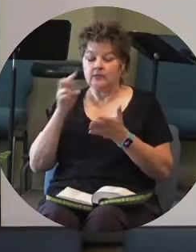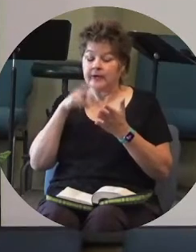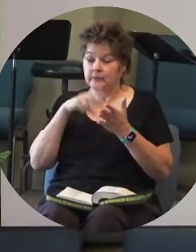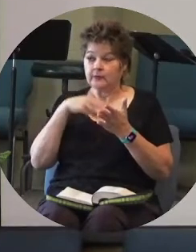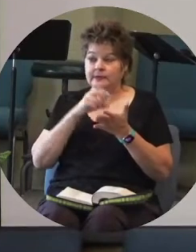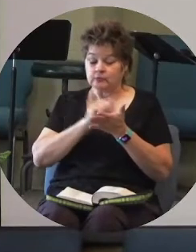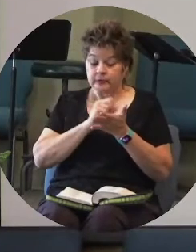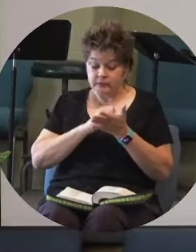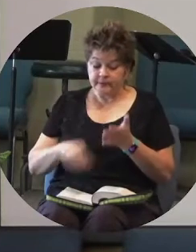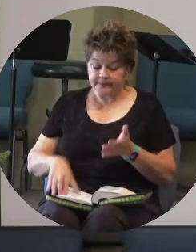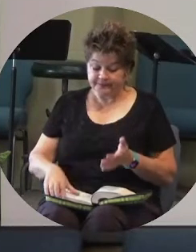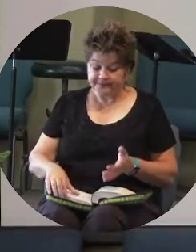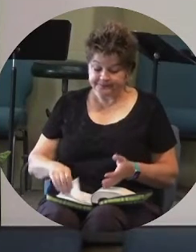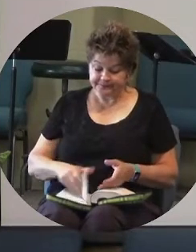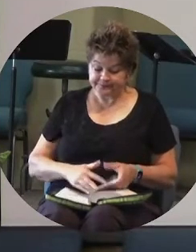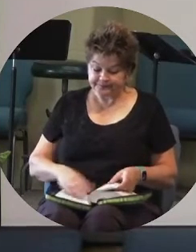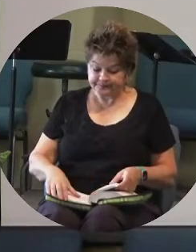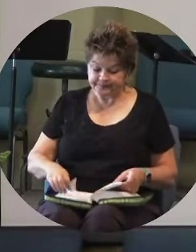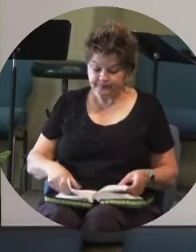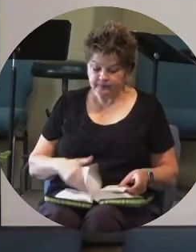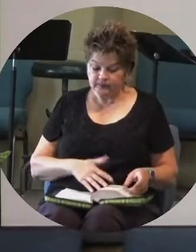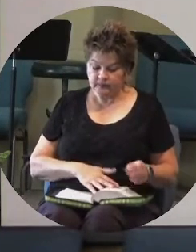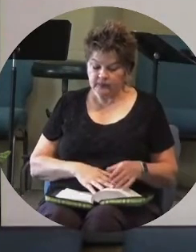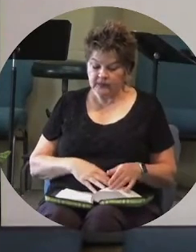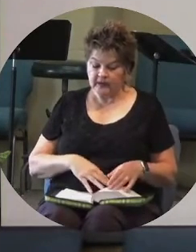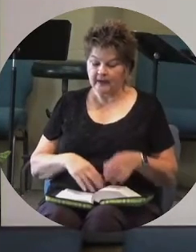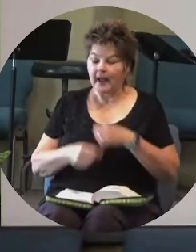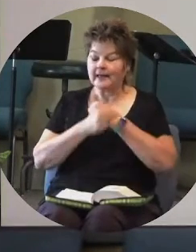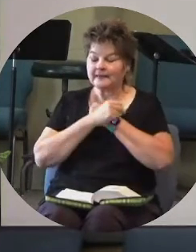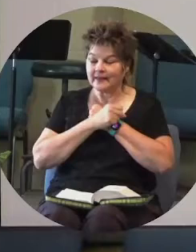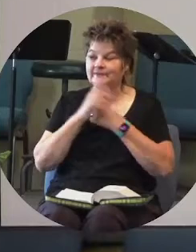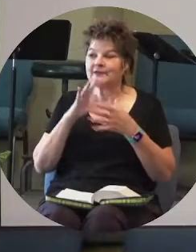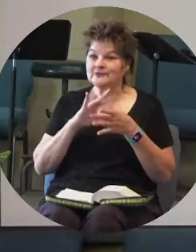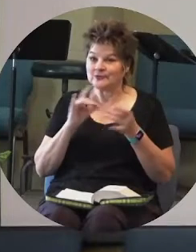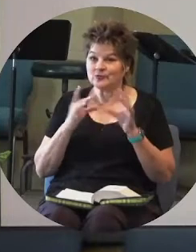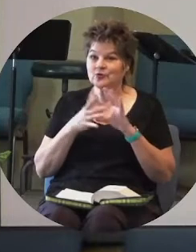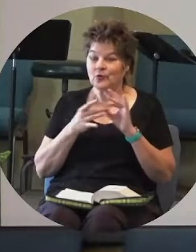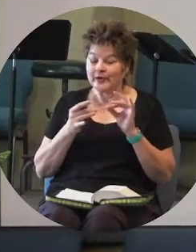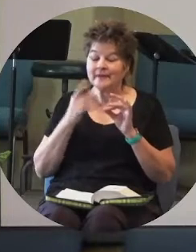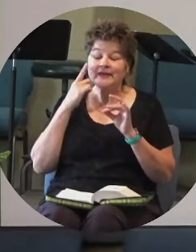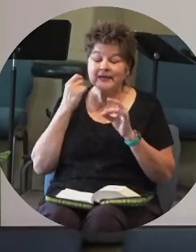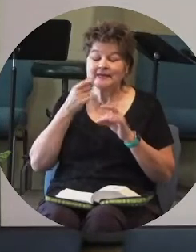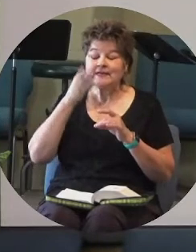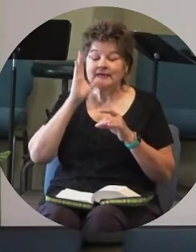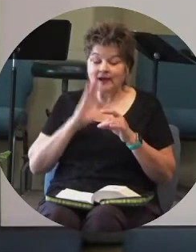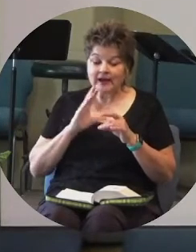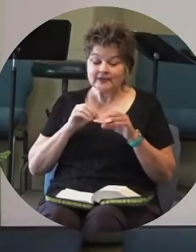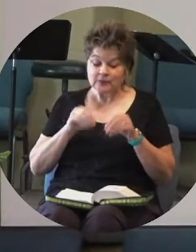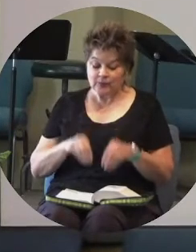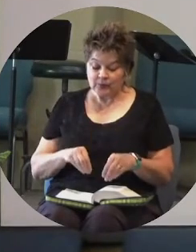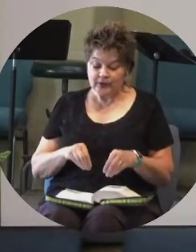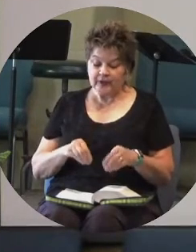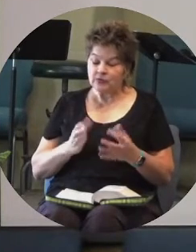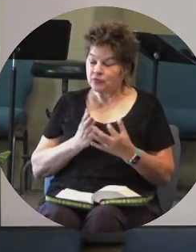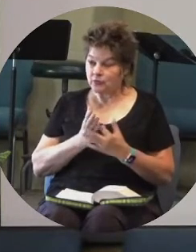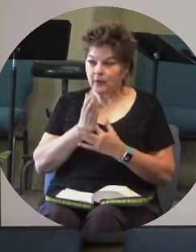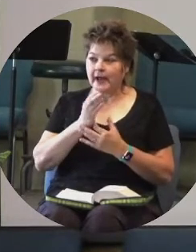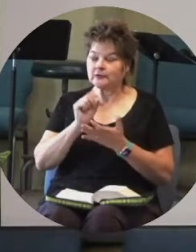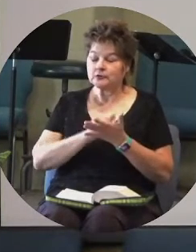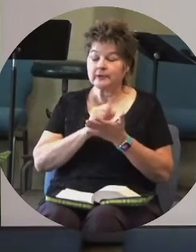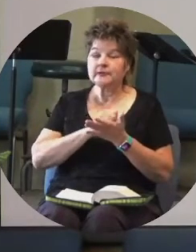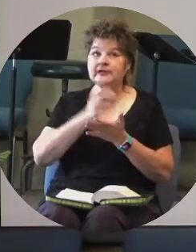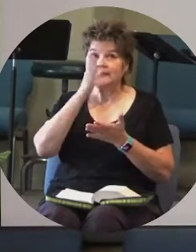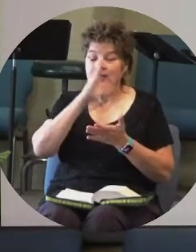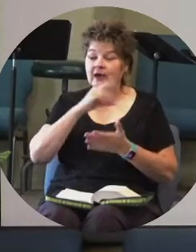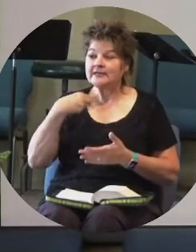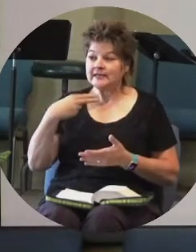Scripture, I love the story because God is woven throughout Scripture. It's God's history. It's